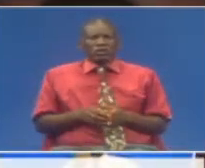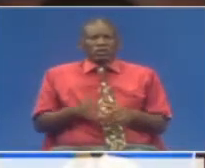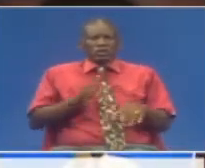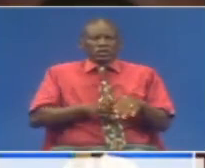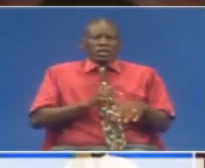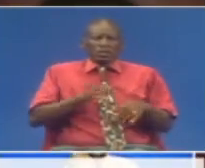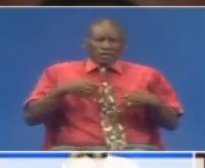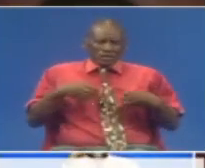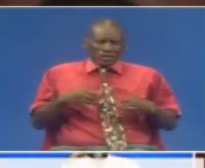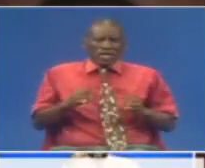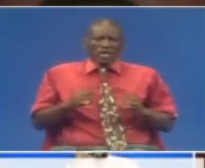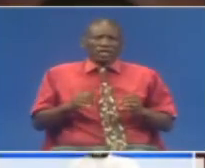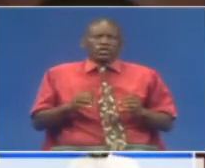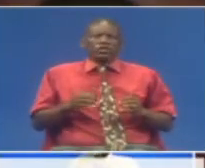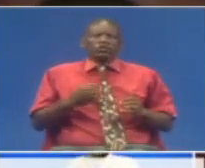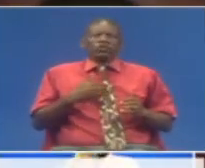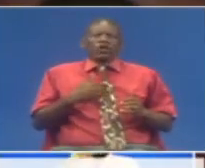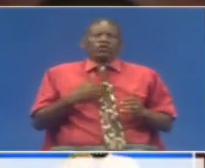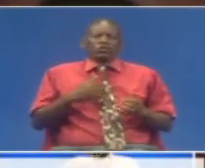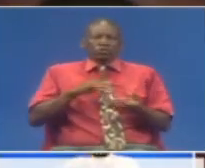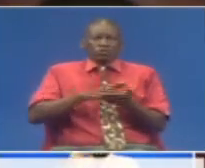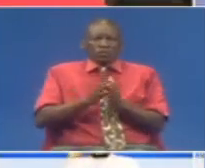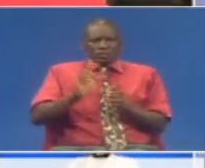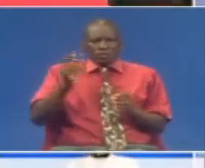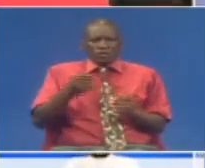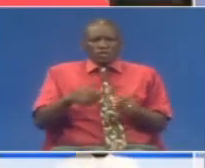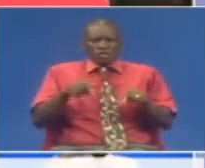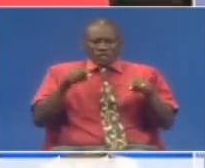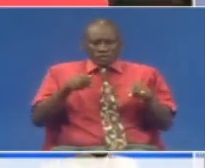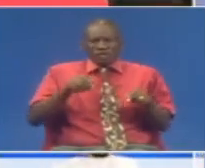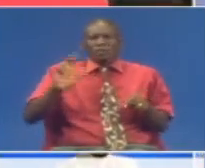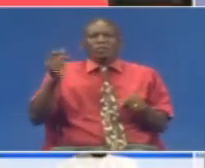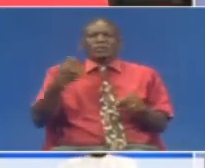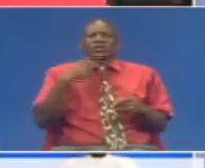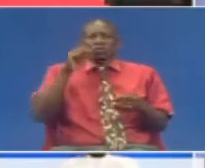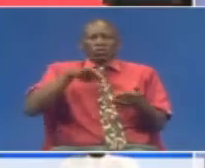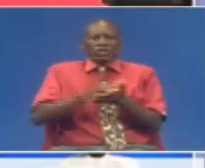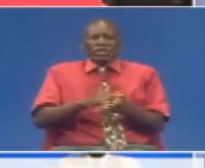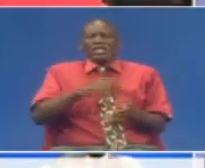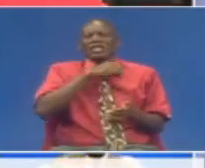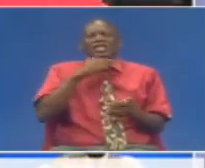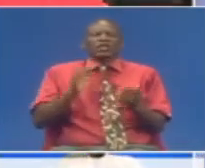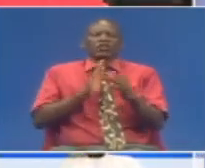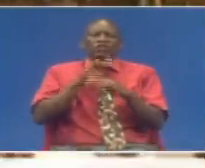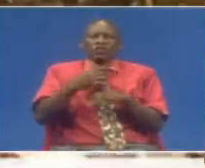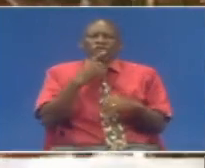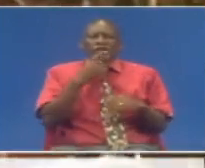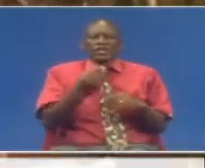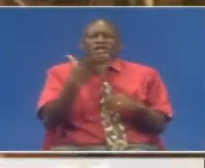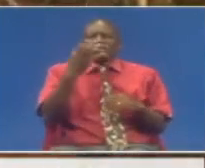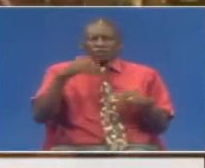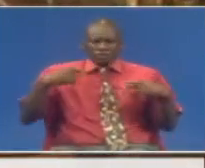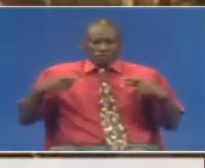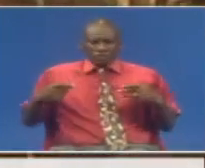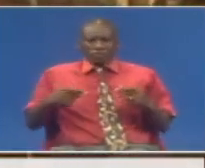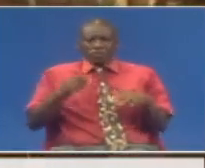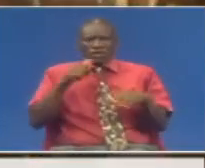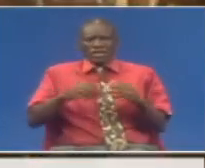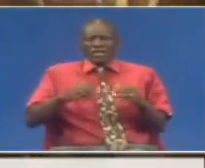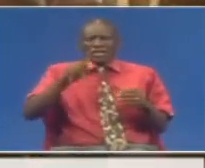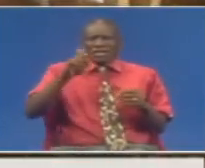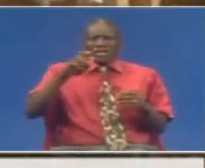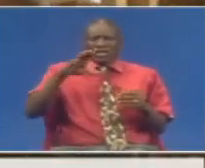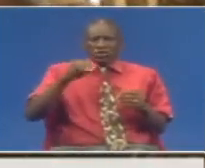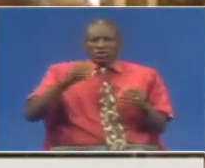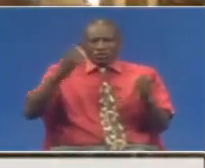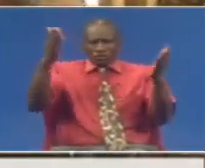the highest office in the land, the current commander-in-chief claimed that the killing of over 150 people in the Kerio Valley